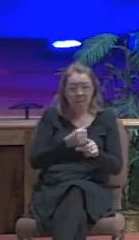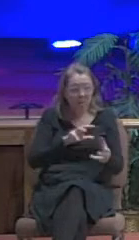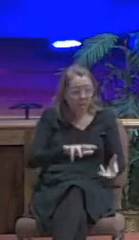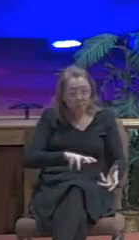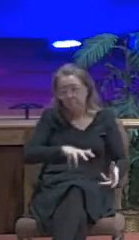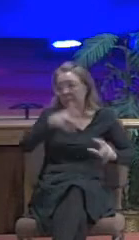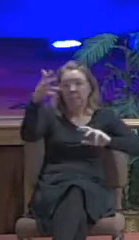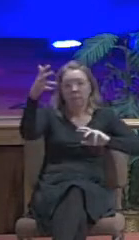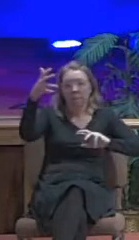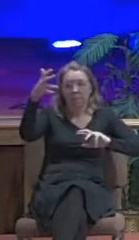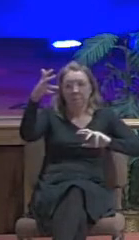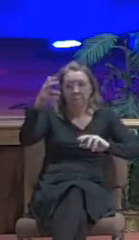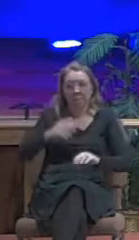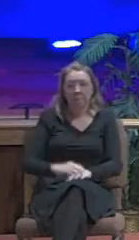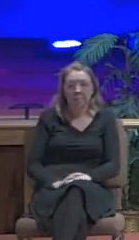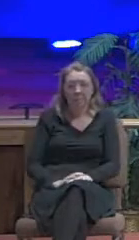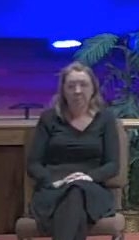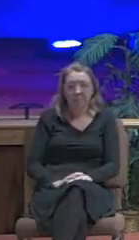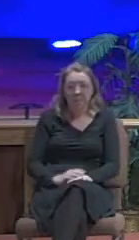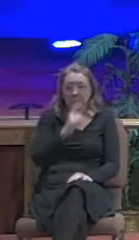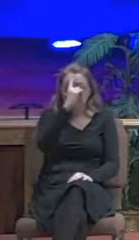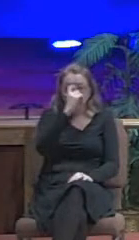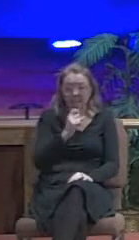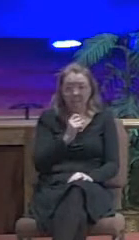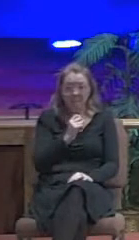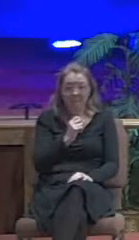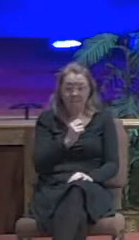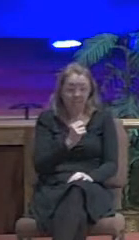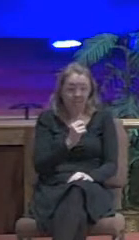Because we've not taught submission, and what we've taught is rebellion.